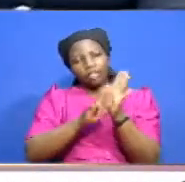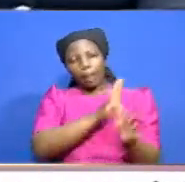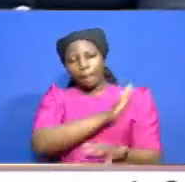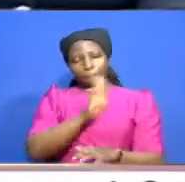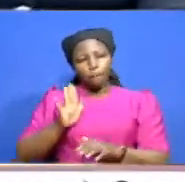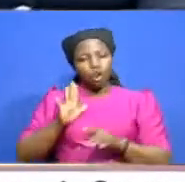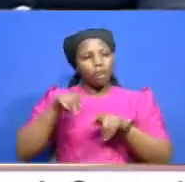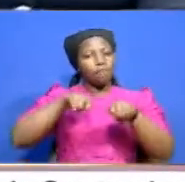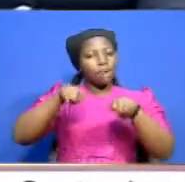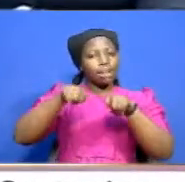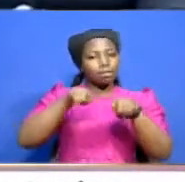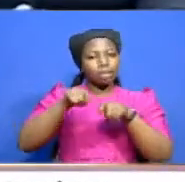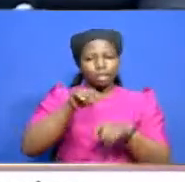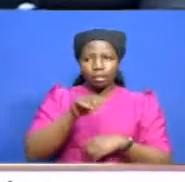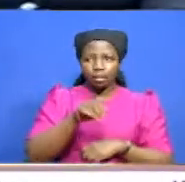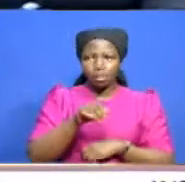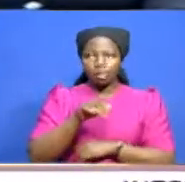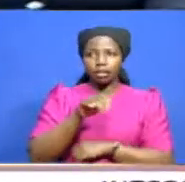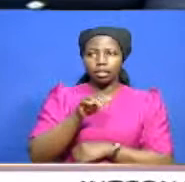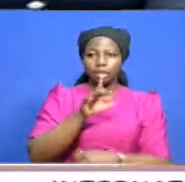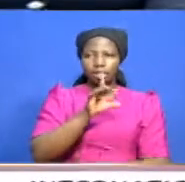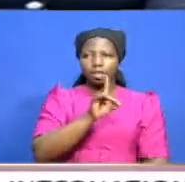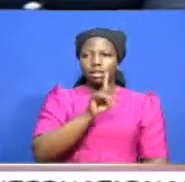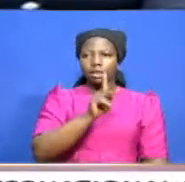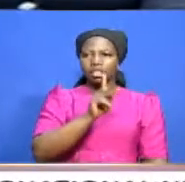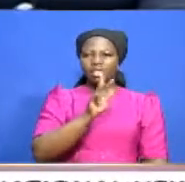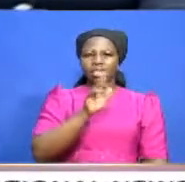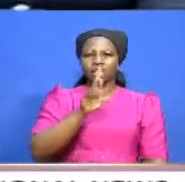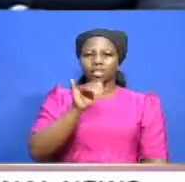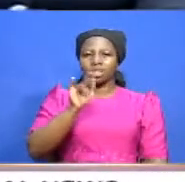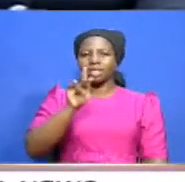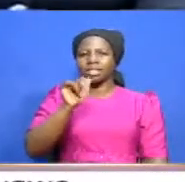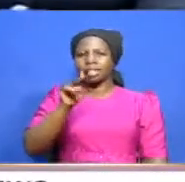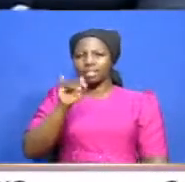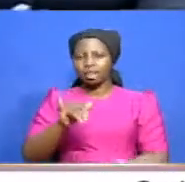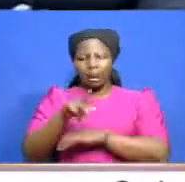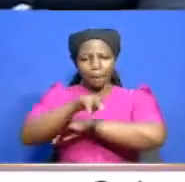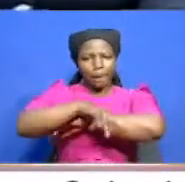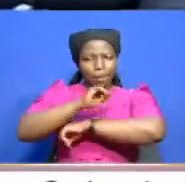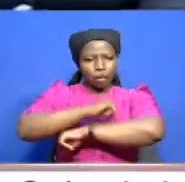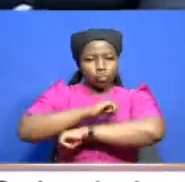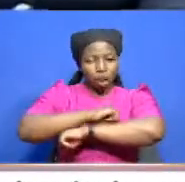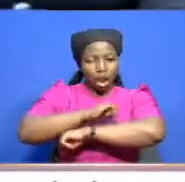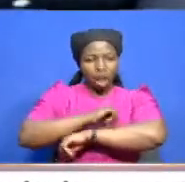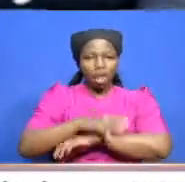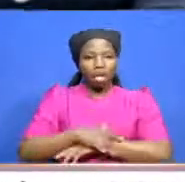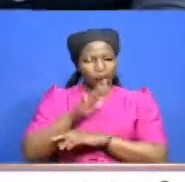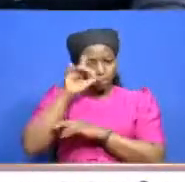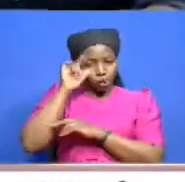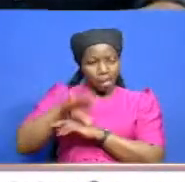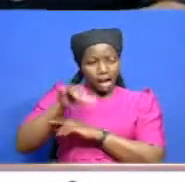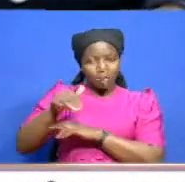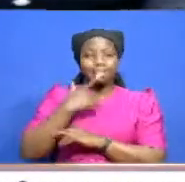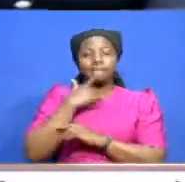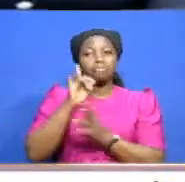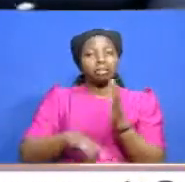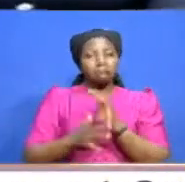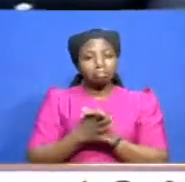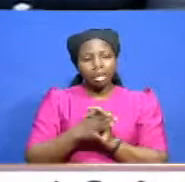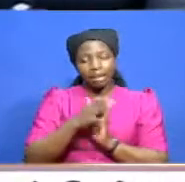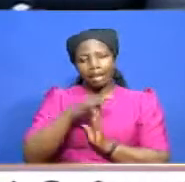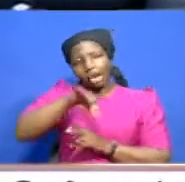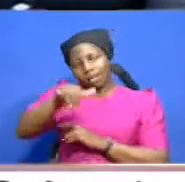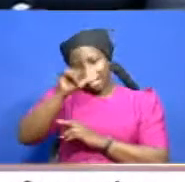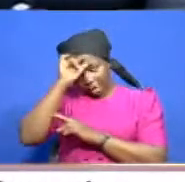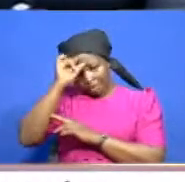the Dikirikani Primary School in Mwakiruge Ward in Mombasa County. What they want is the fact that the county government is supposed to live up